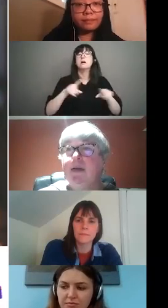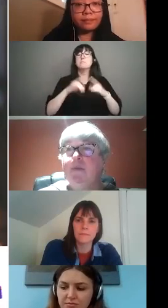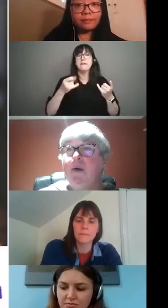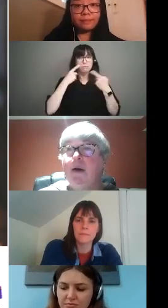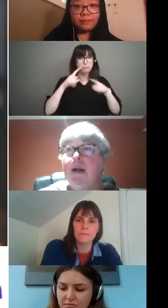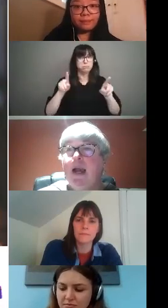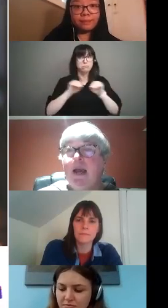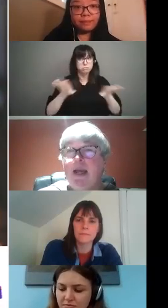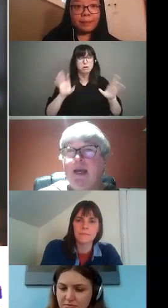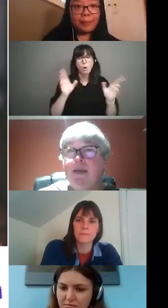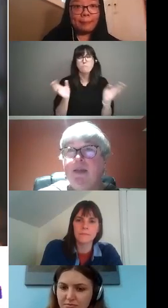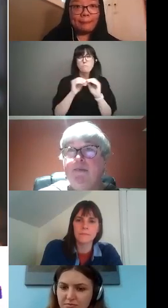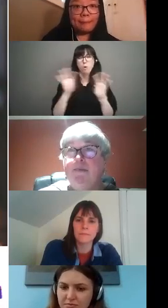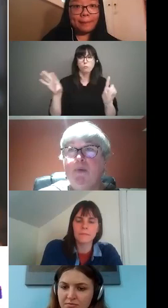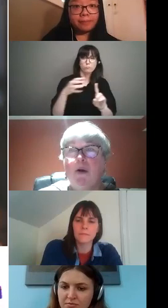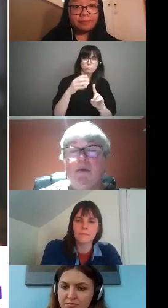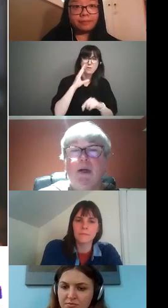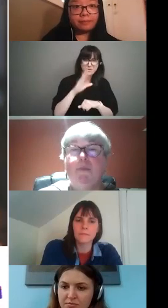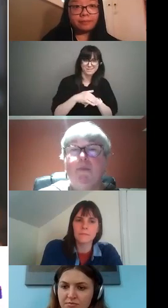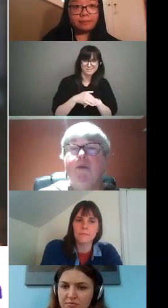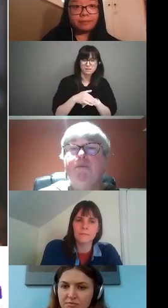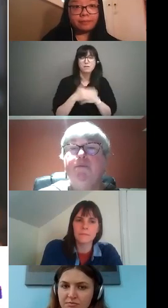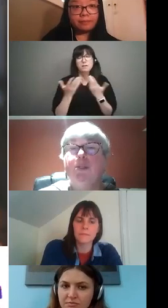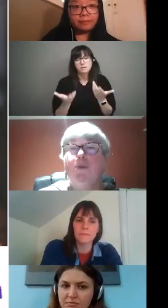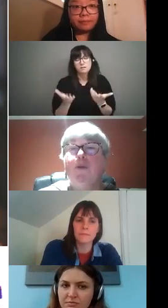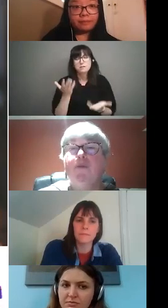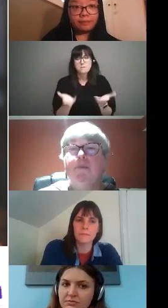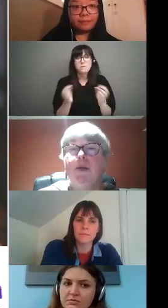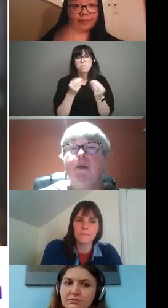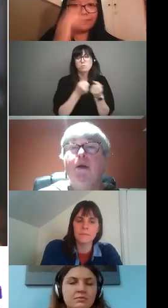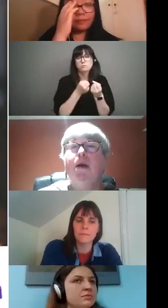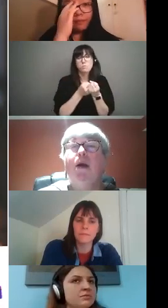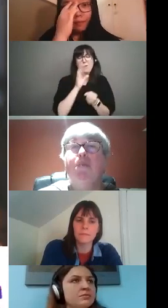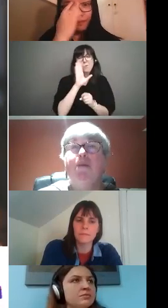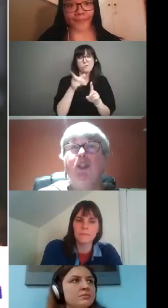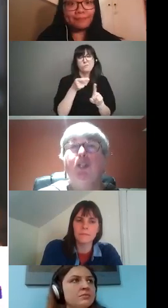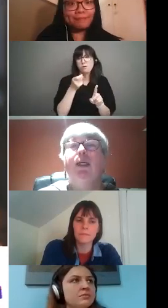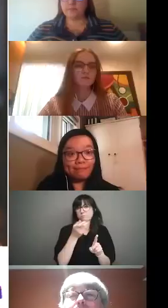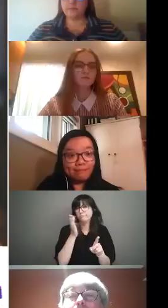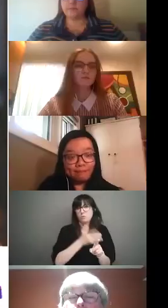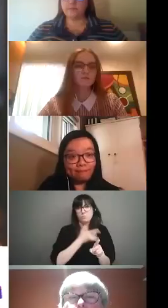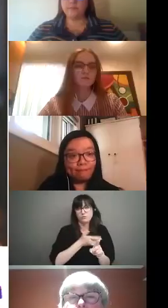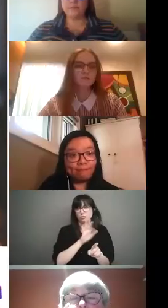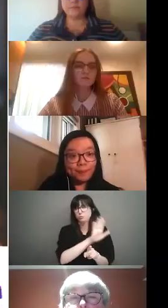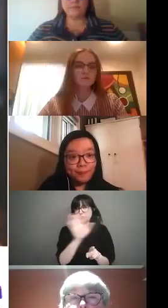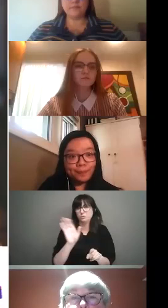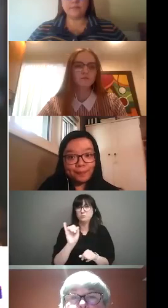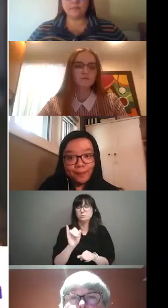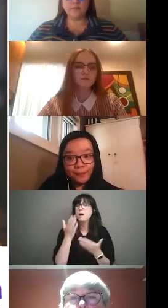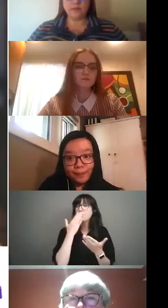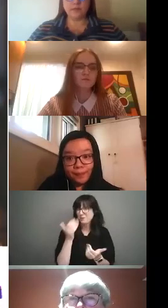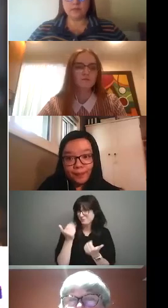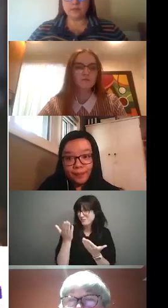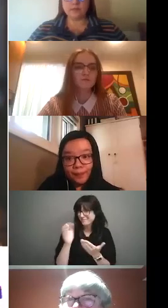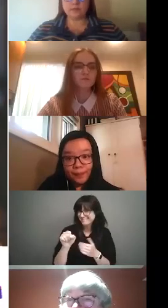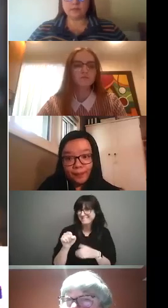hear a lot more. And then I think there'll be more support from, provincially. So thanks for suggesting it, and